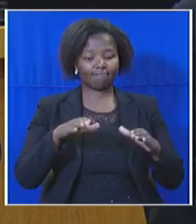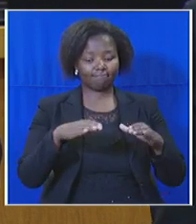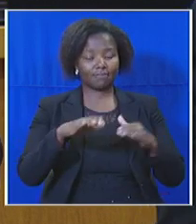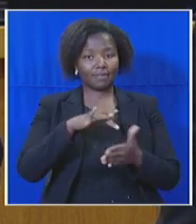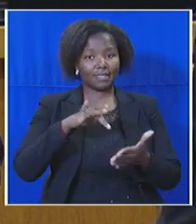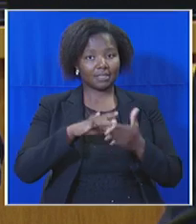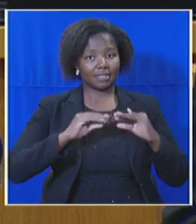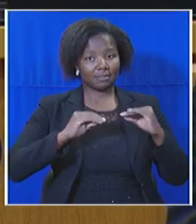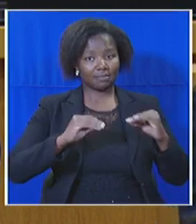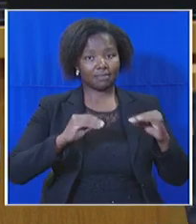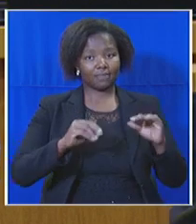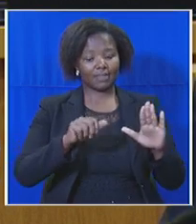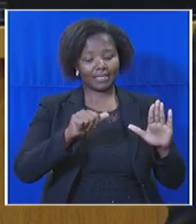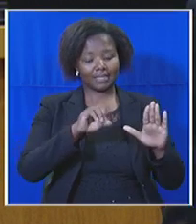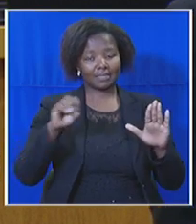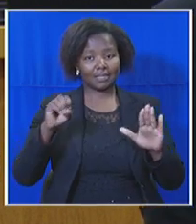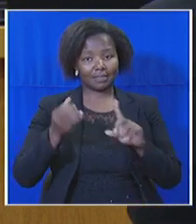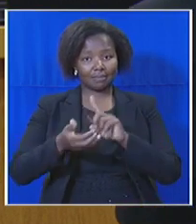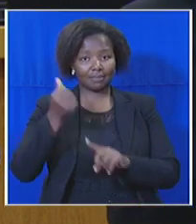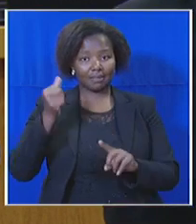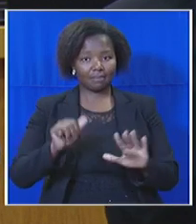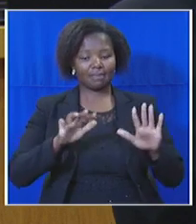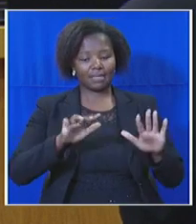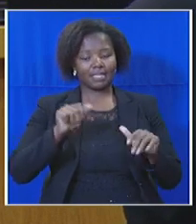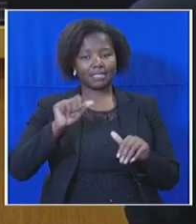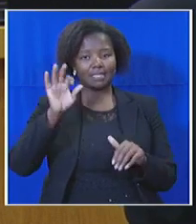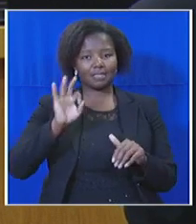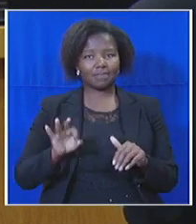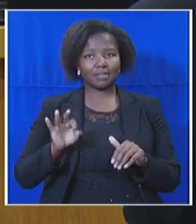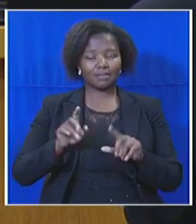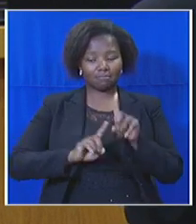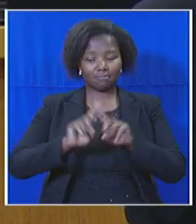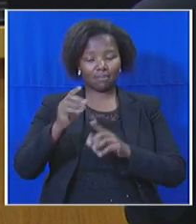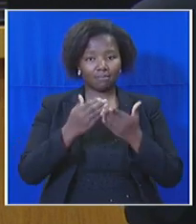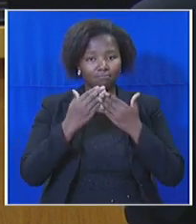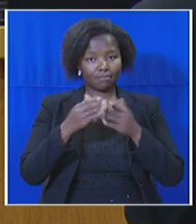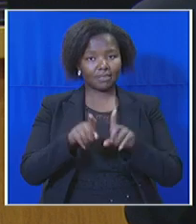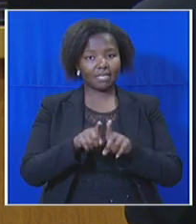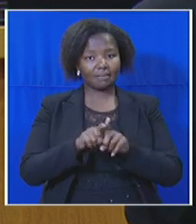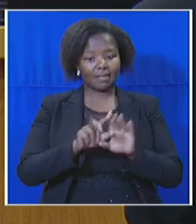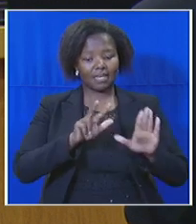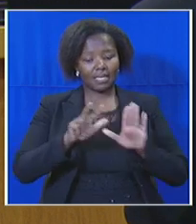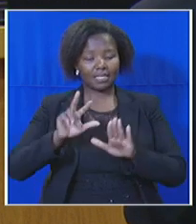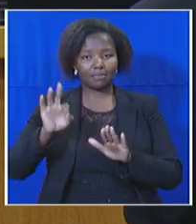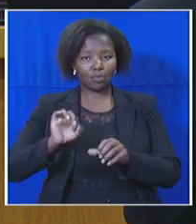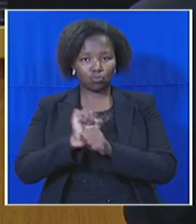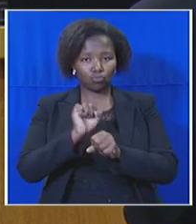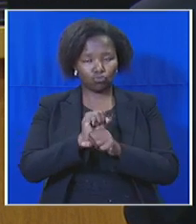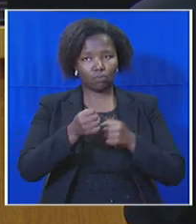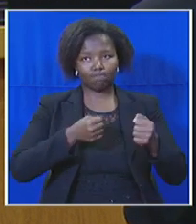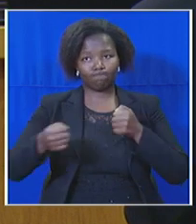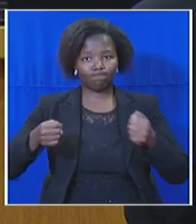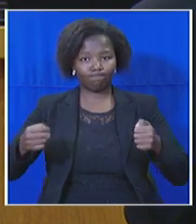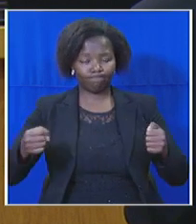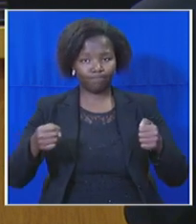achieve an impressive 96% pass rate and 88% job placement rates. Through its success,